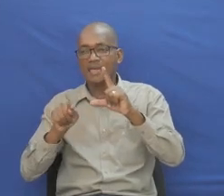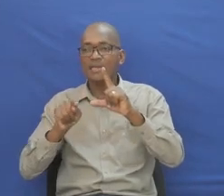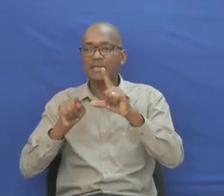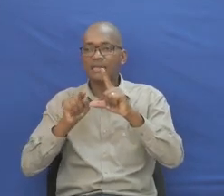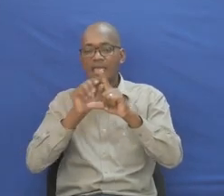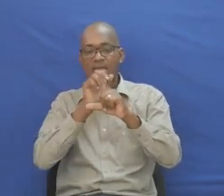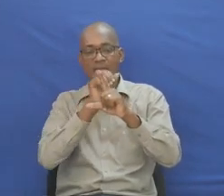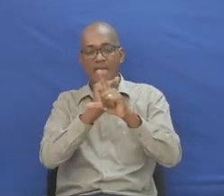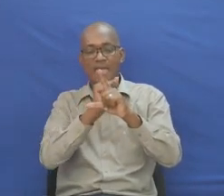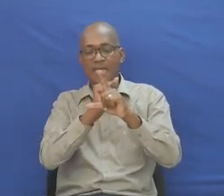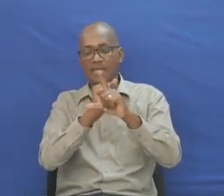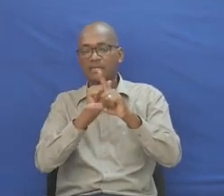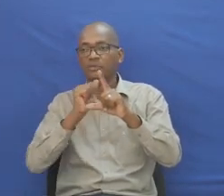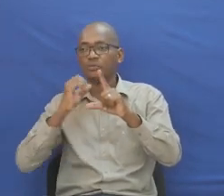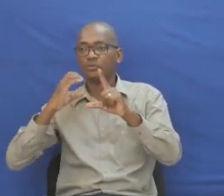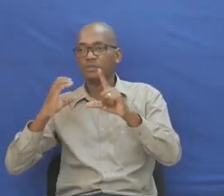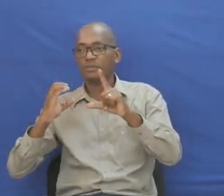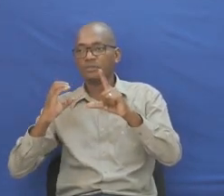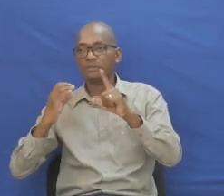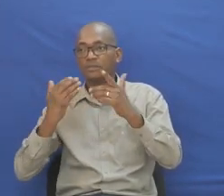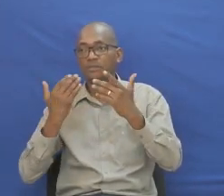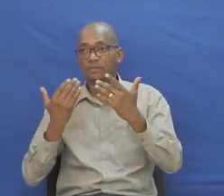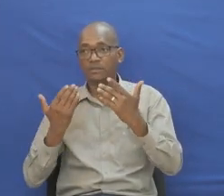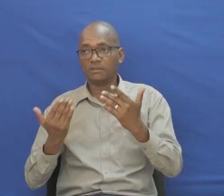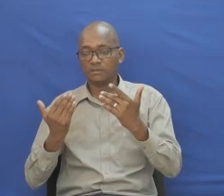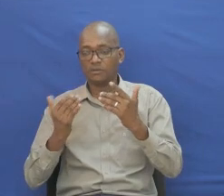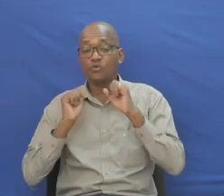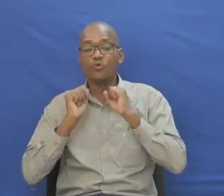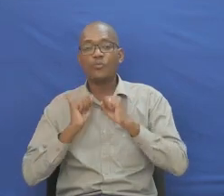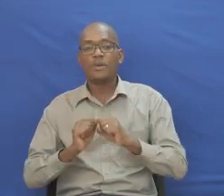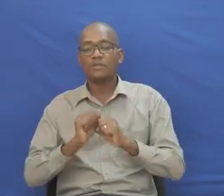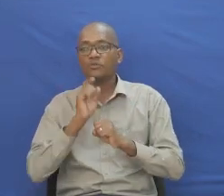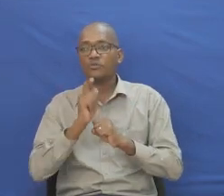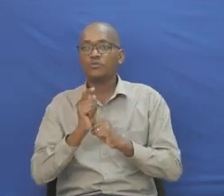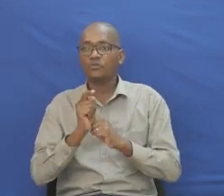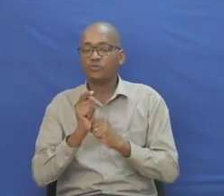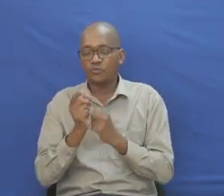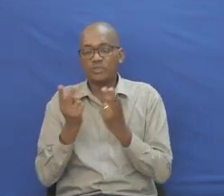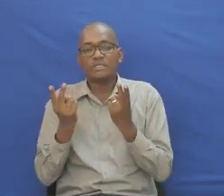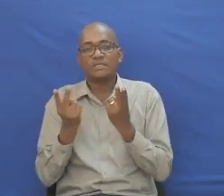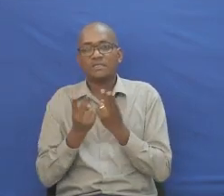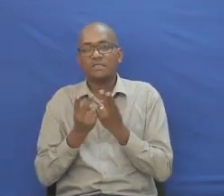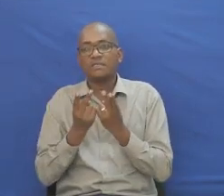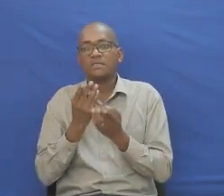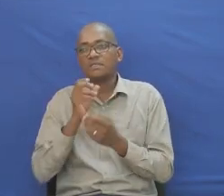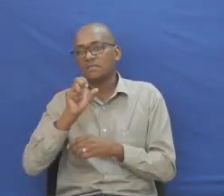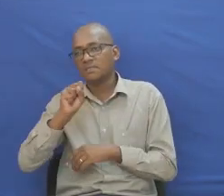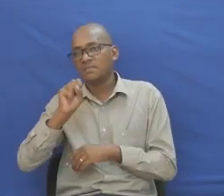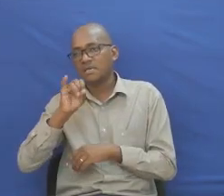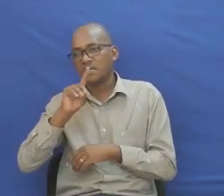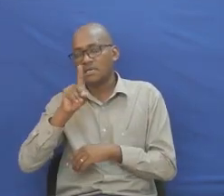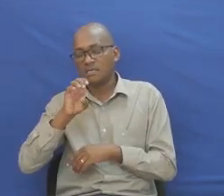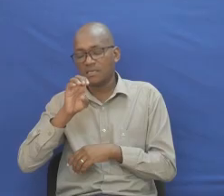any triangle, you must have two sides and the included angle, the angle between the two